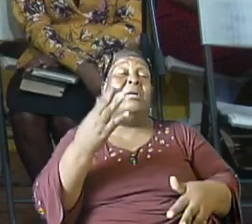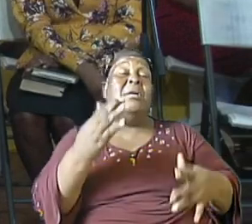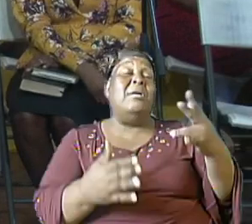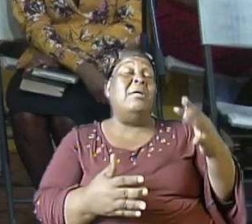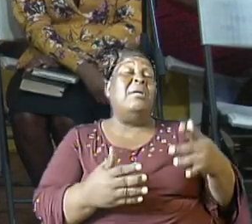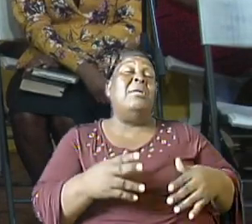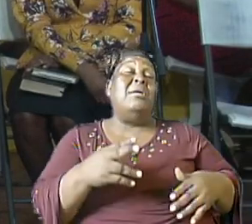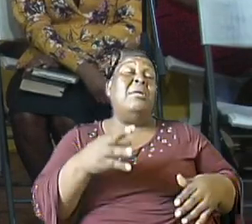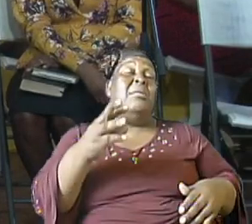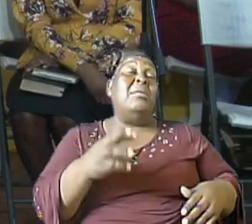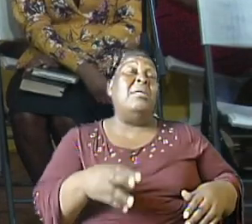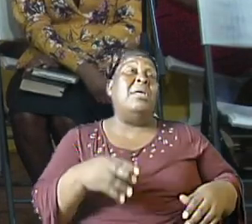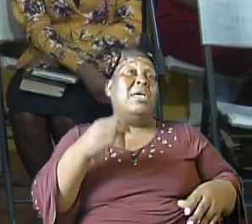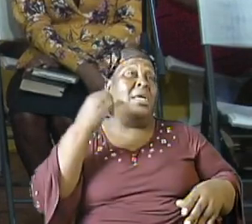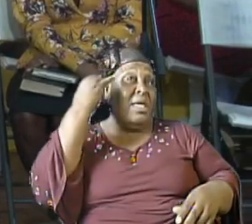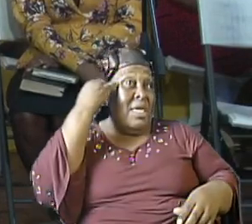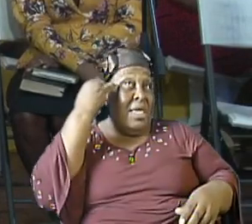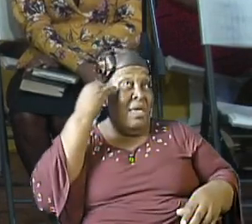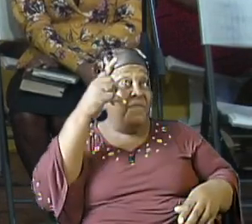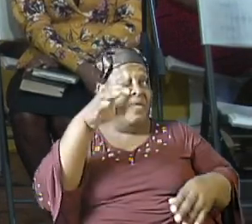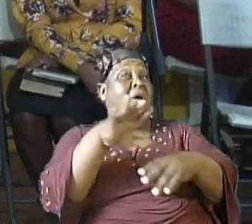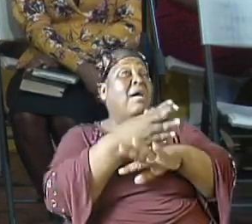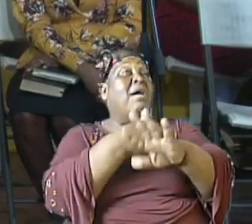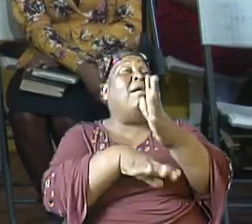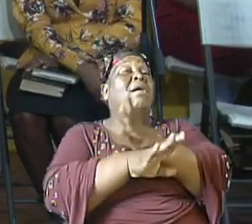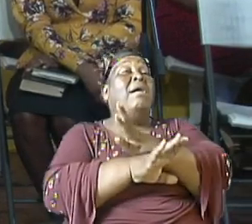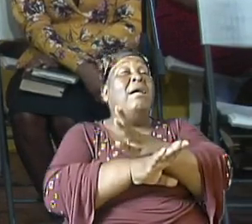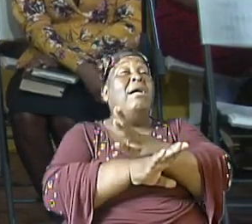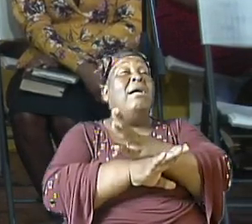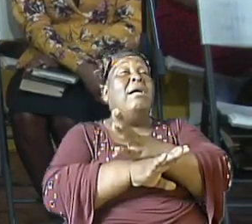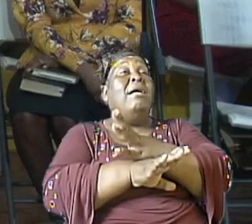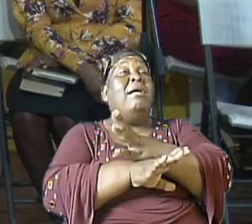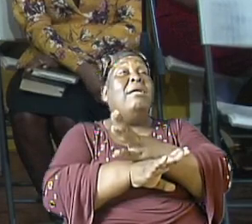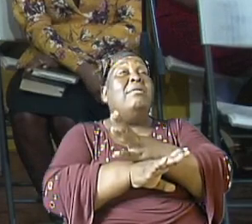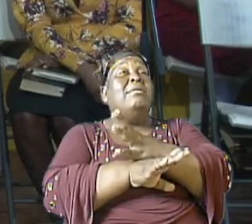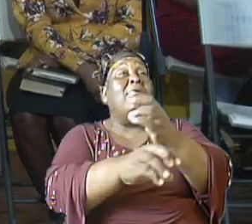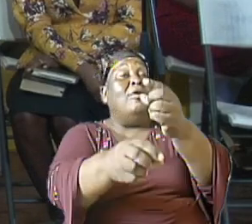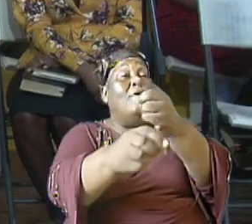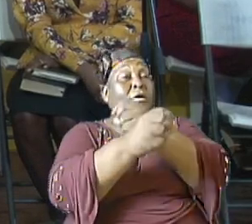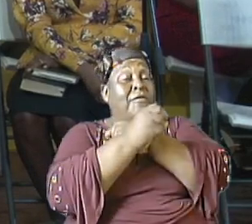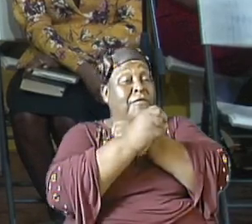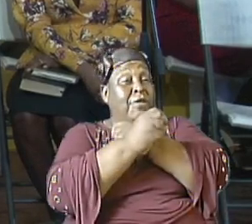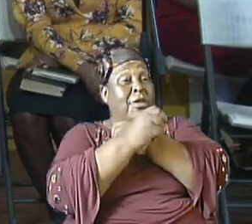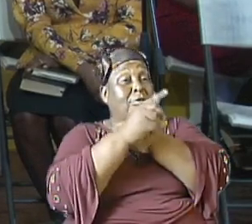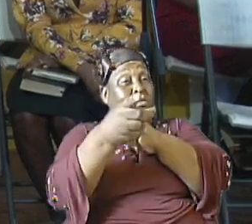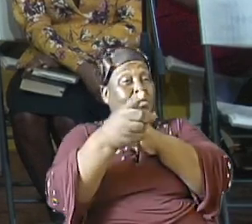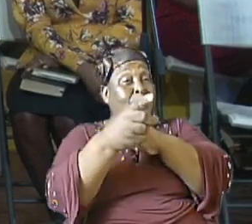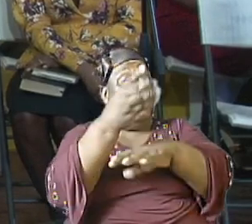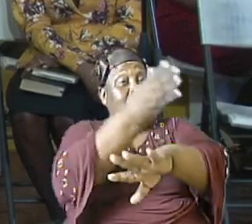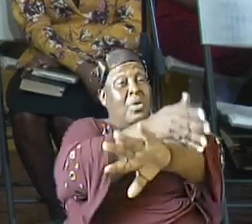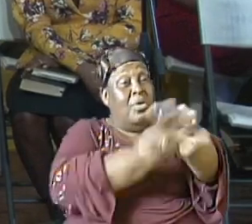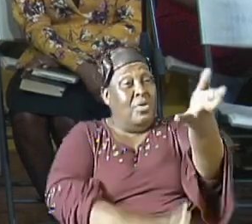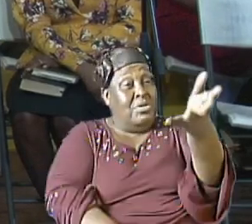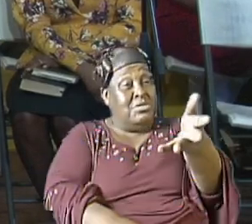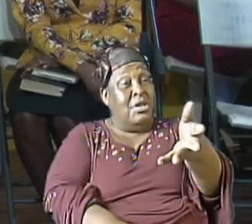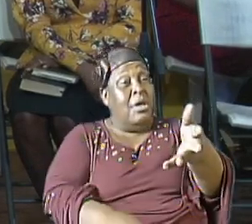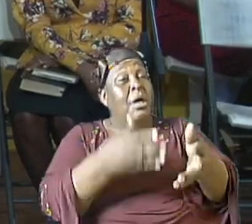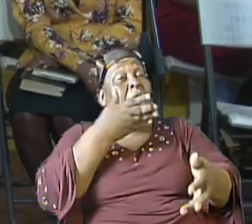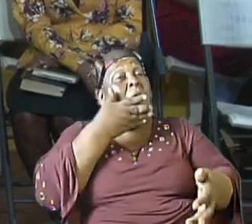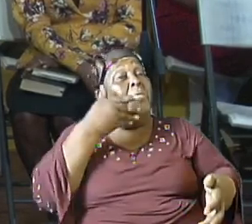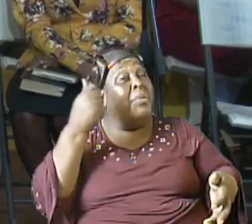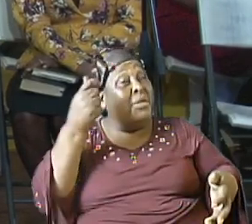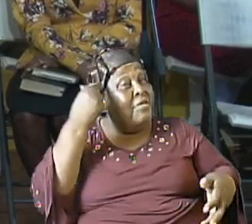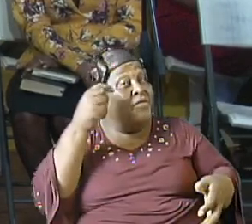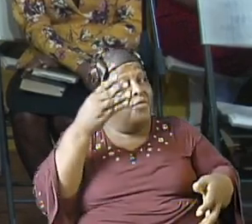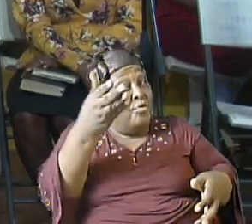43, and if thy hand offend thee, cut it off. It is better for thee to